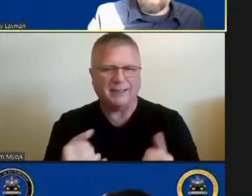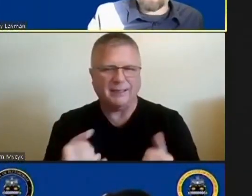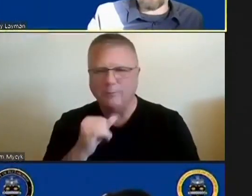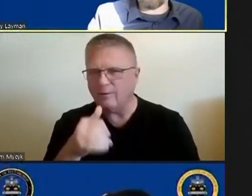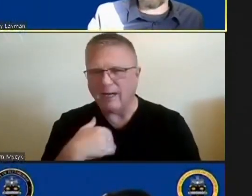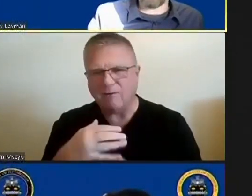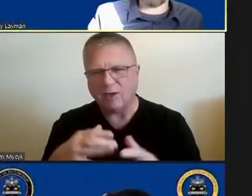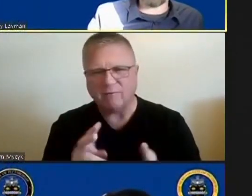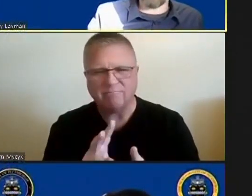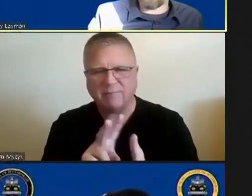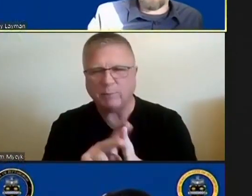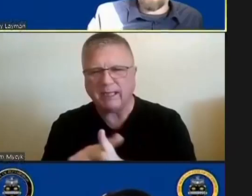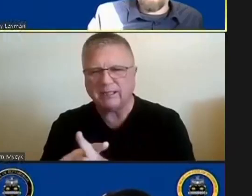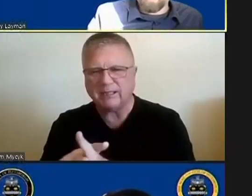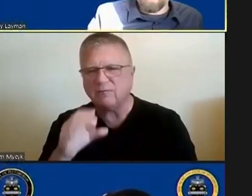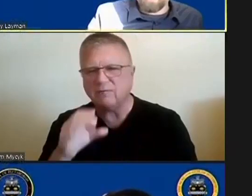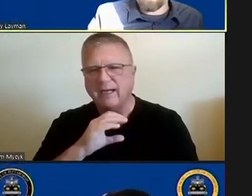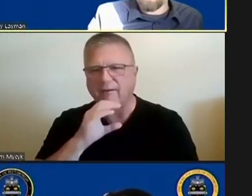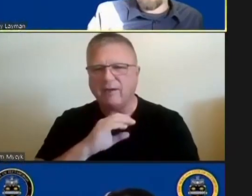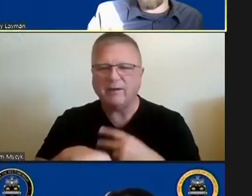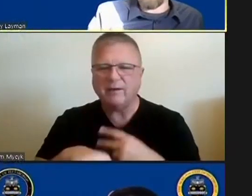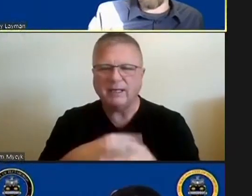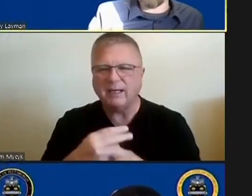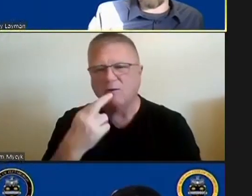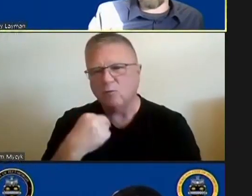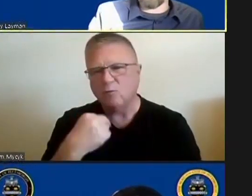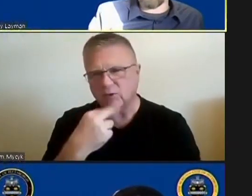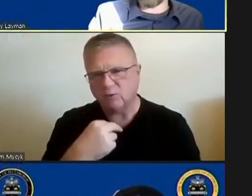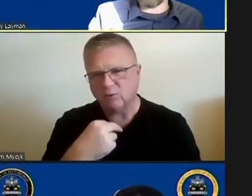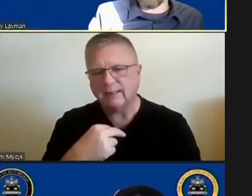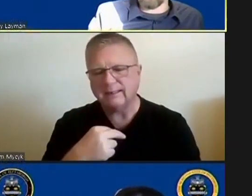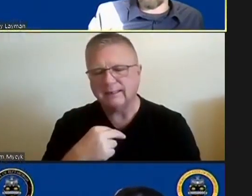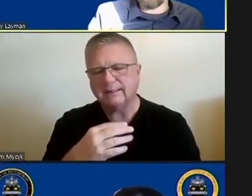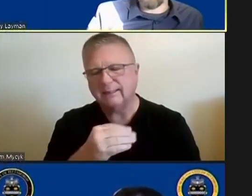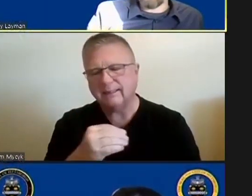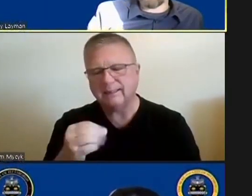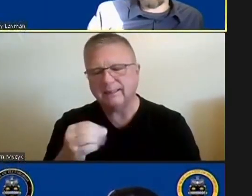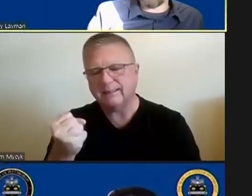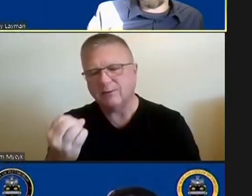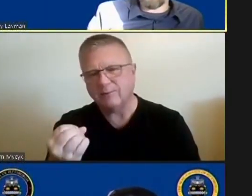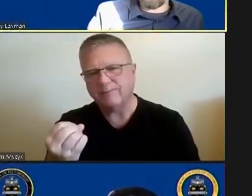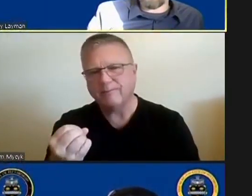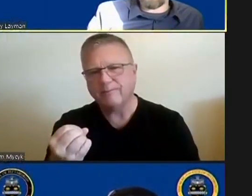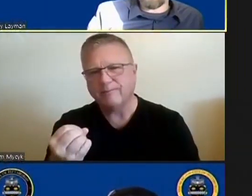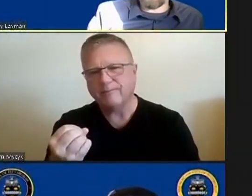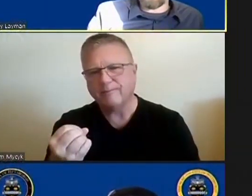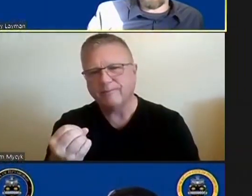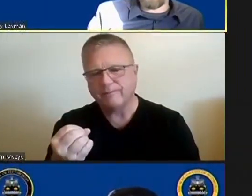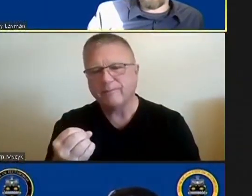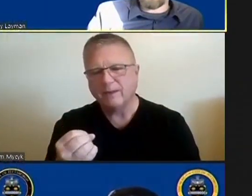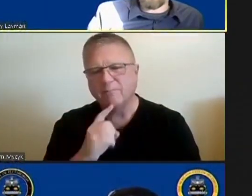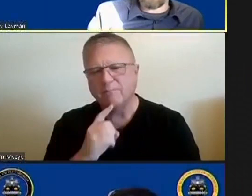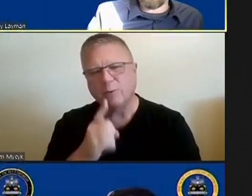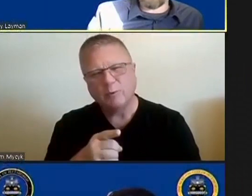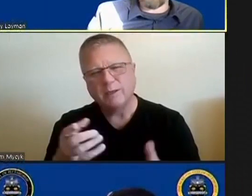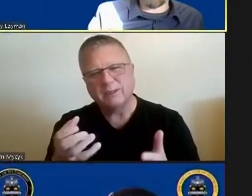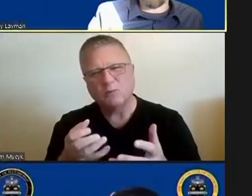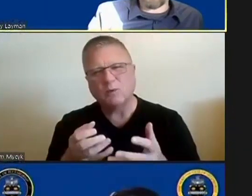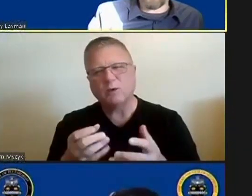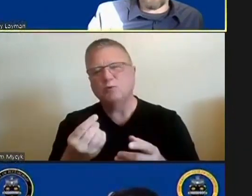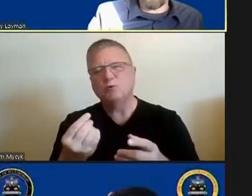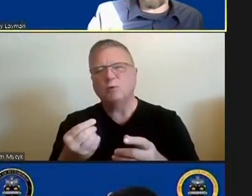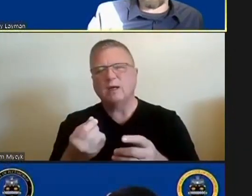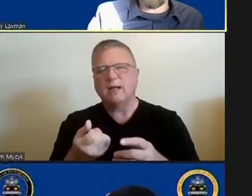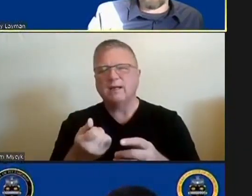applications for cafeteria type restaurants, and so we really wanted to just do a little bit of a